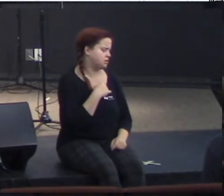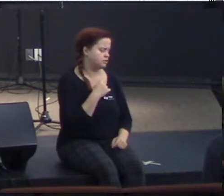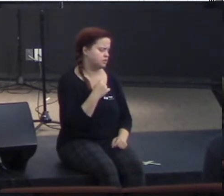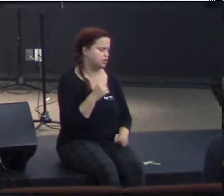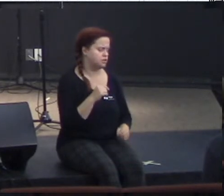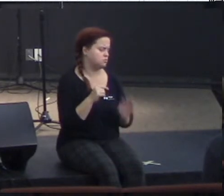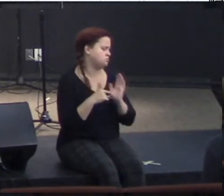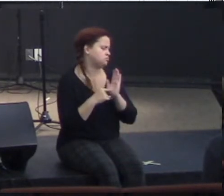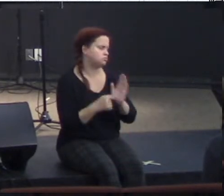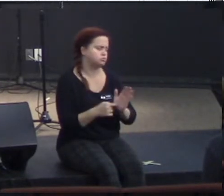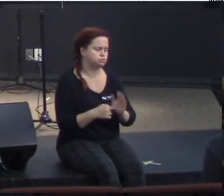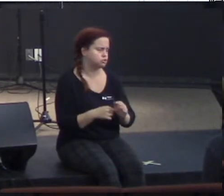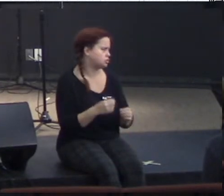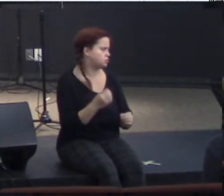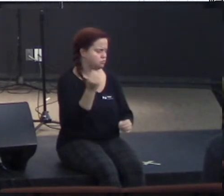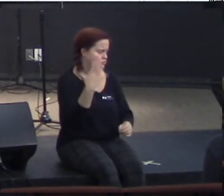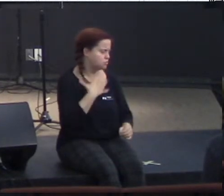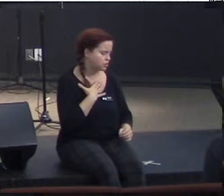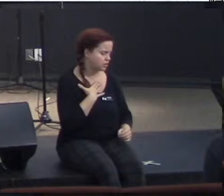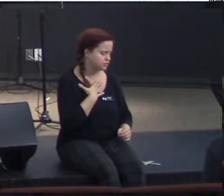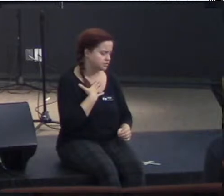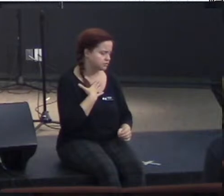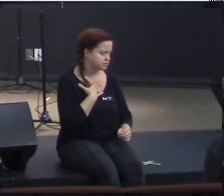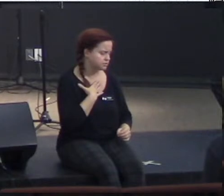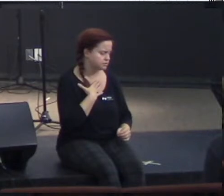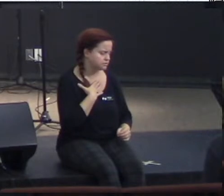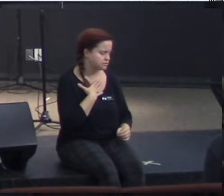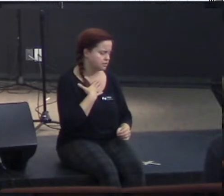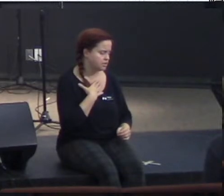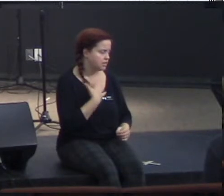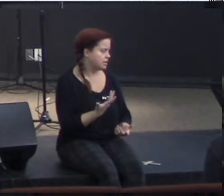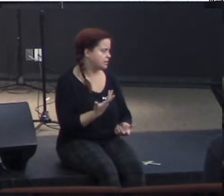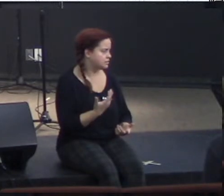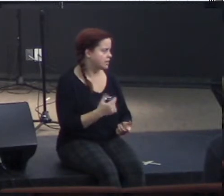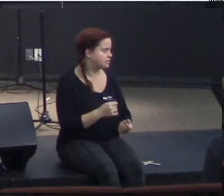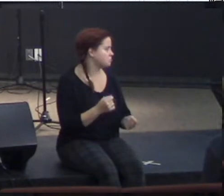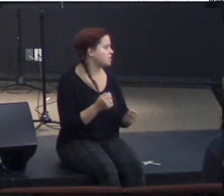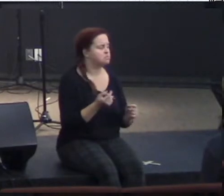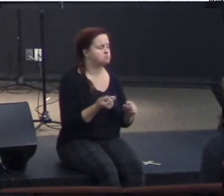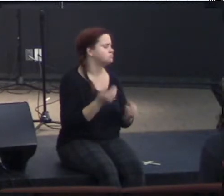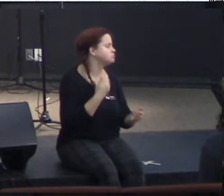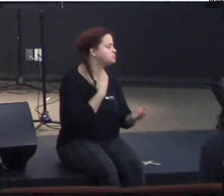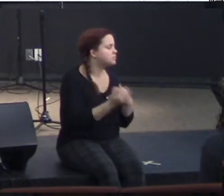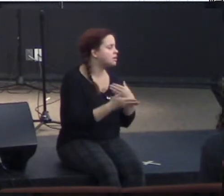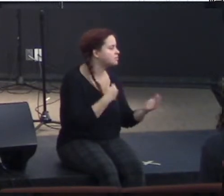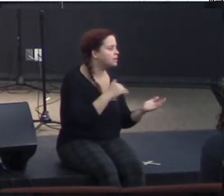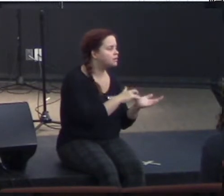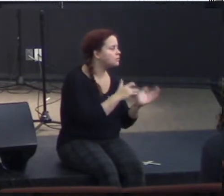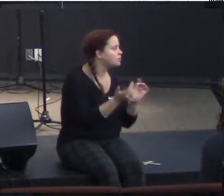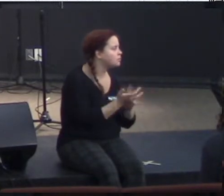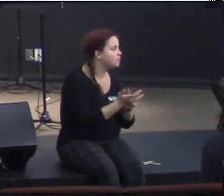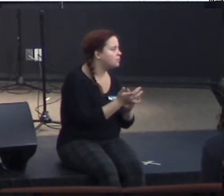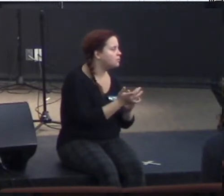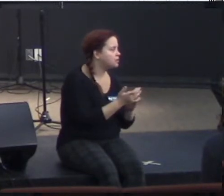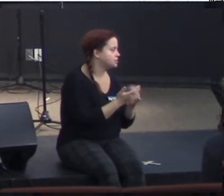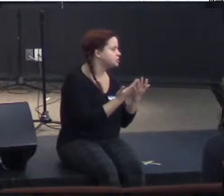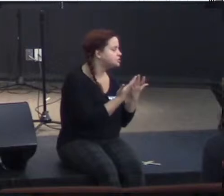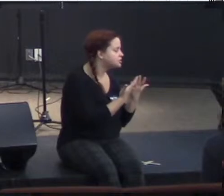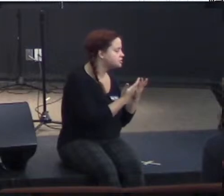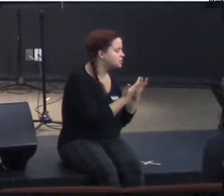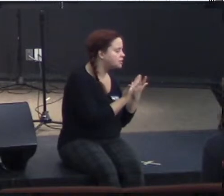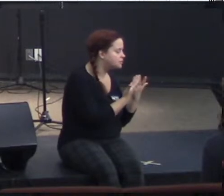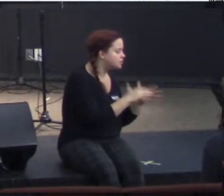going to forgive her, then everyone would go, he doesn't honor the law of Moses. Ha, we got him.